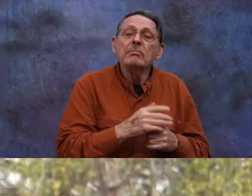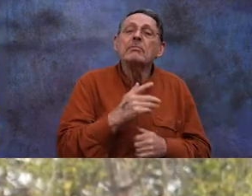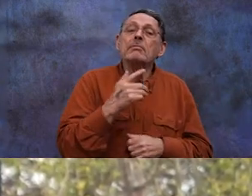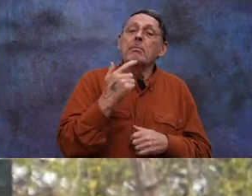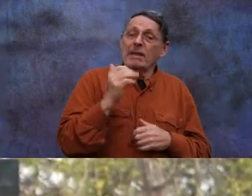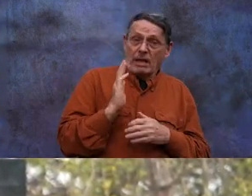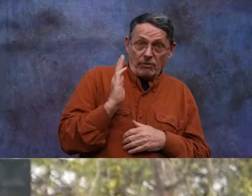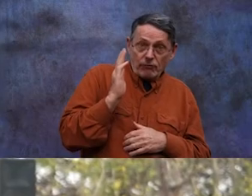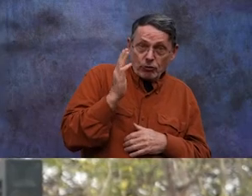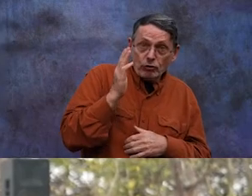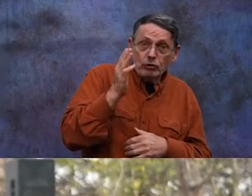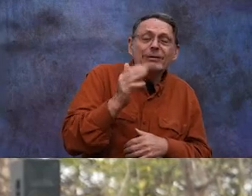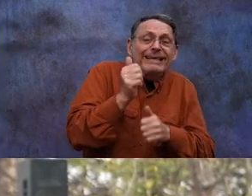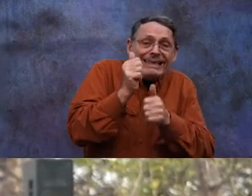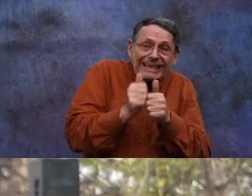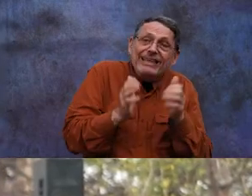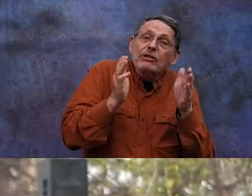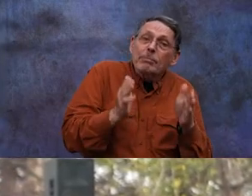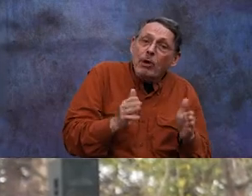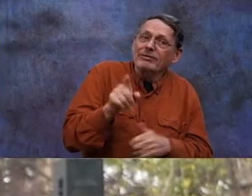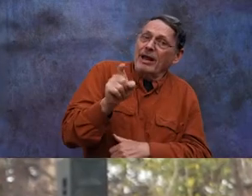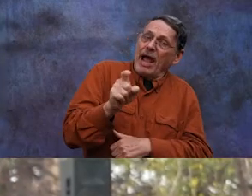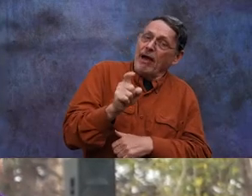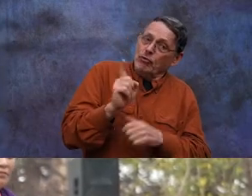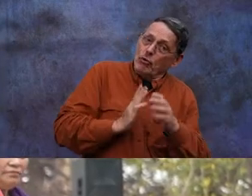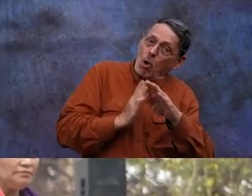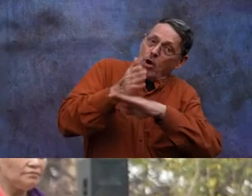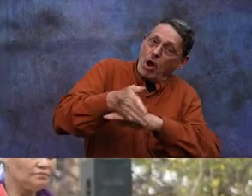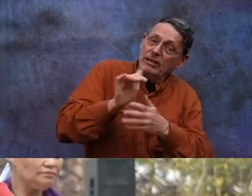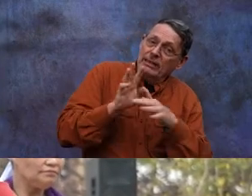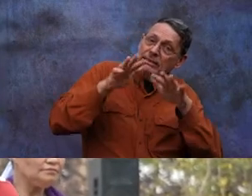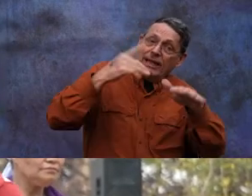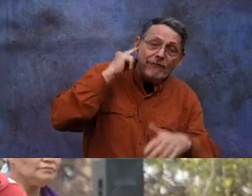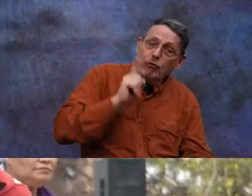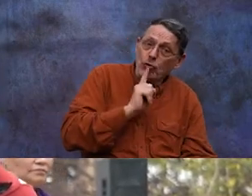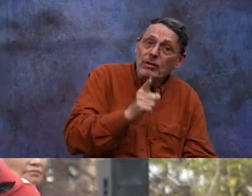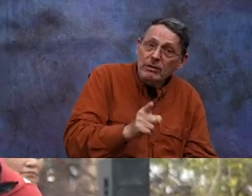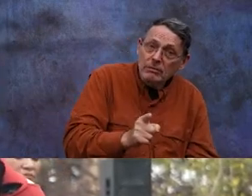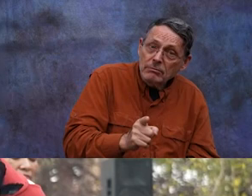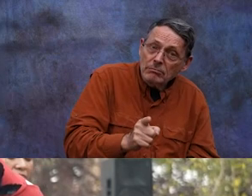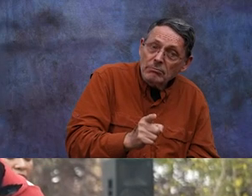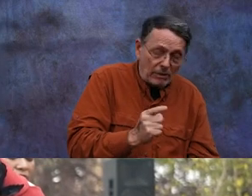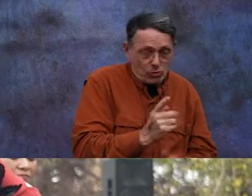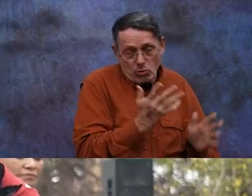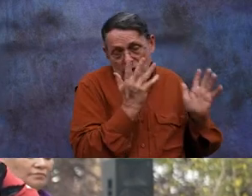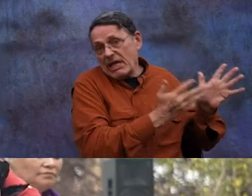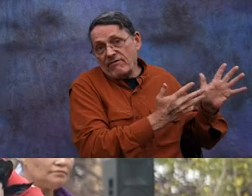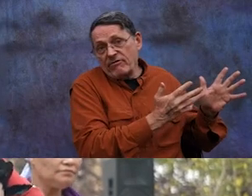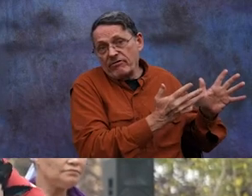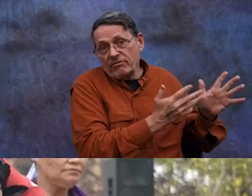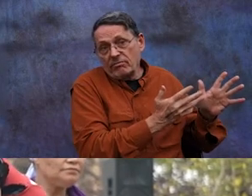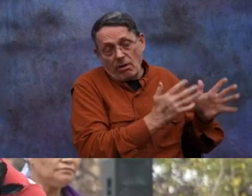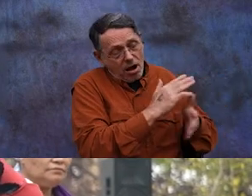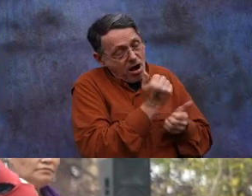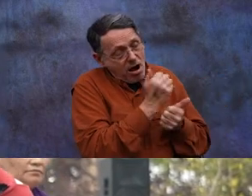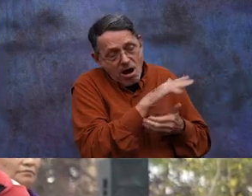time will come when each one of us will make that crossing for real and leave behind